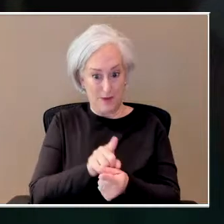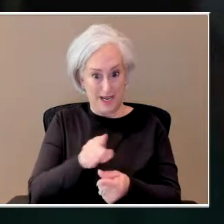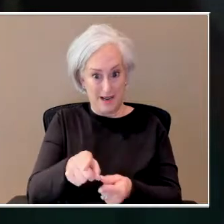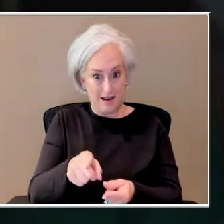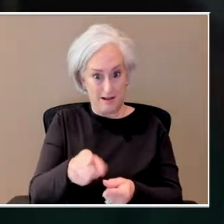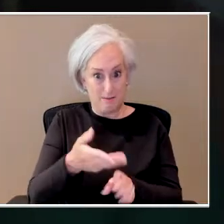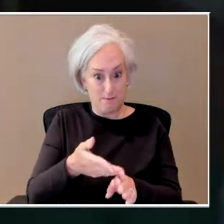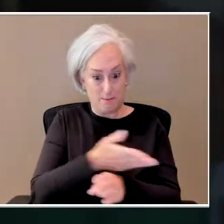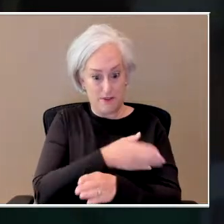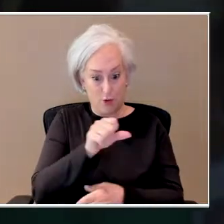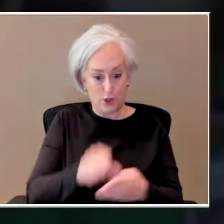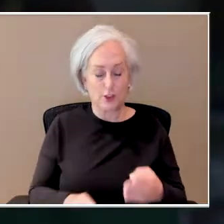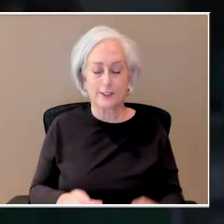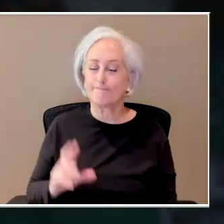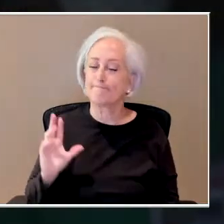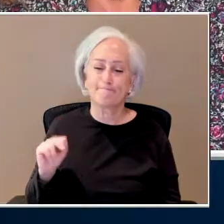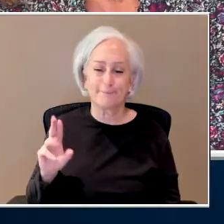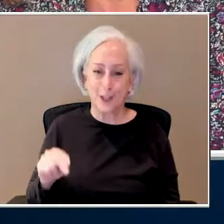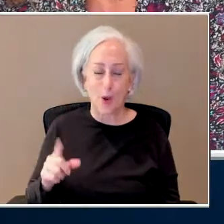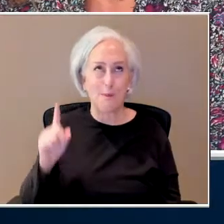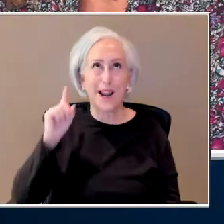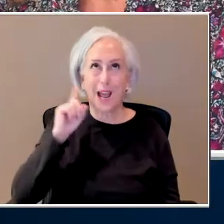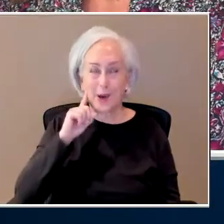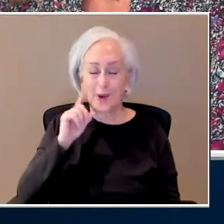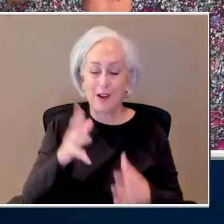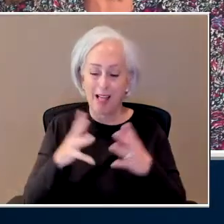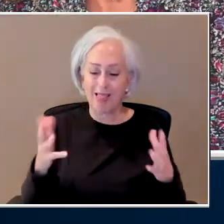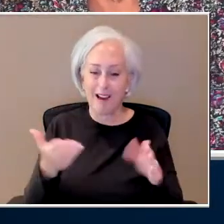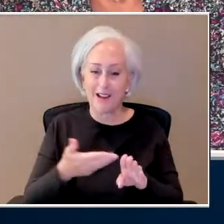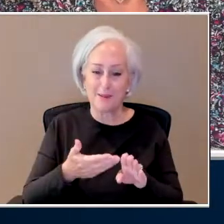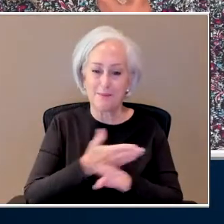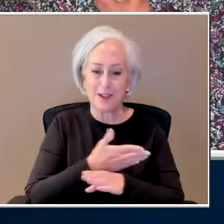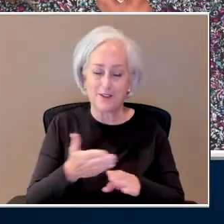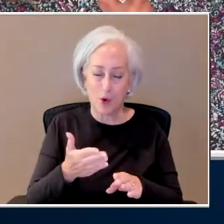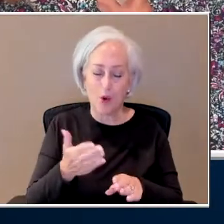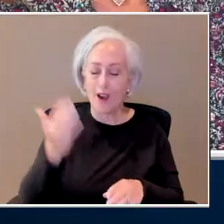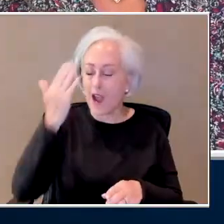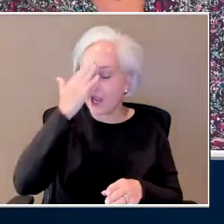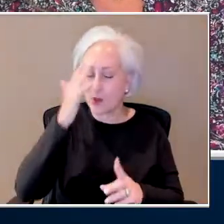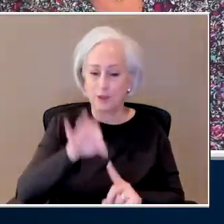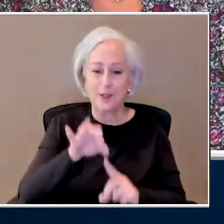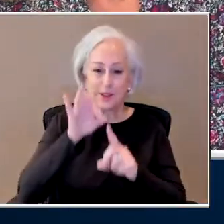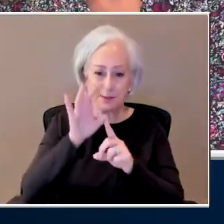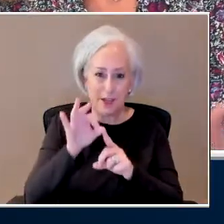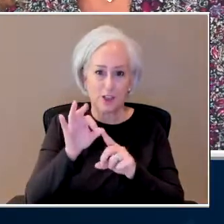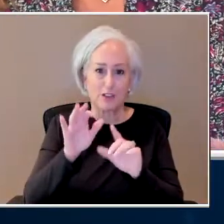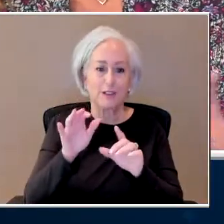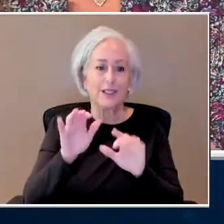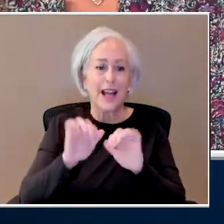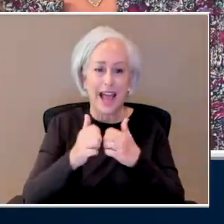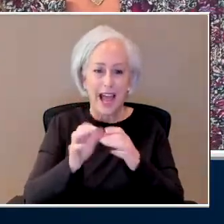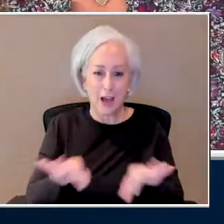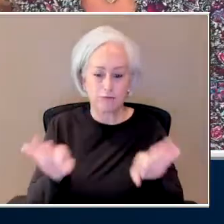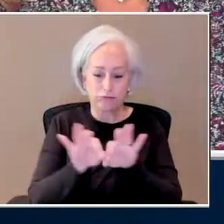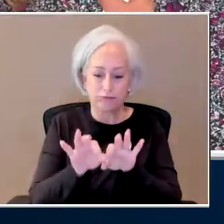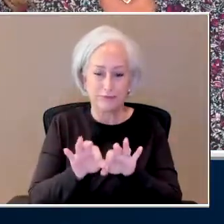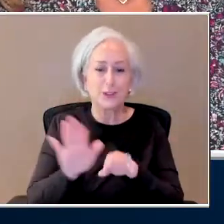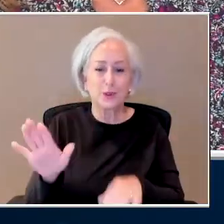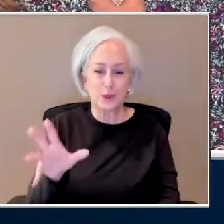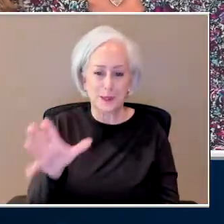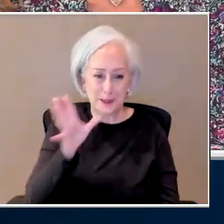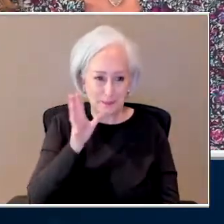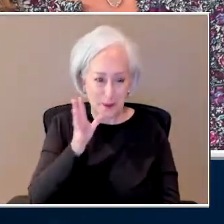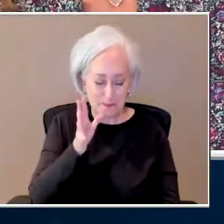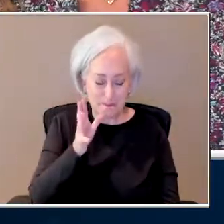him, so I knew how special he was and how important he was to his mom. And I did get copies of